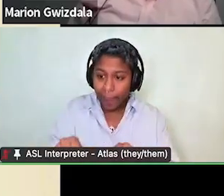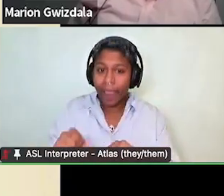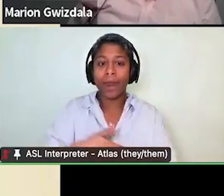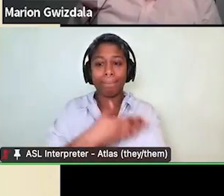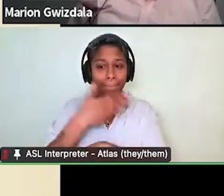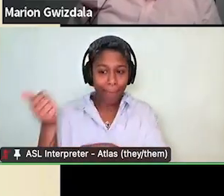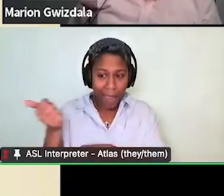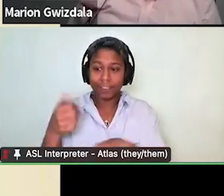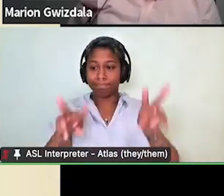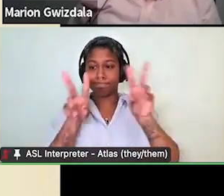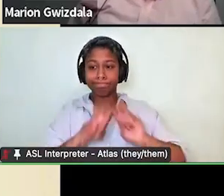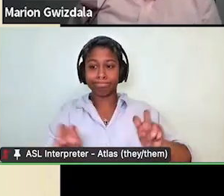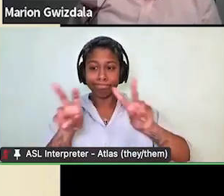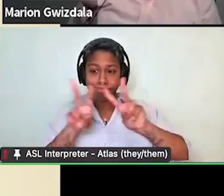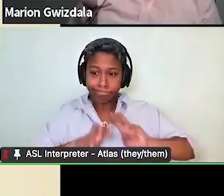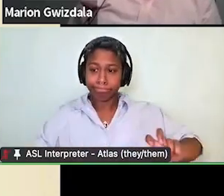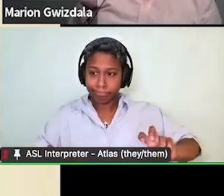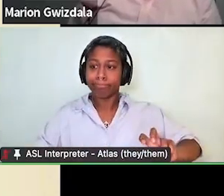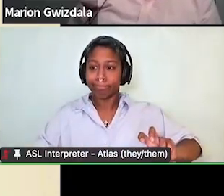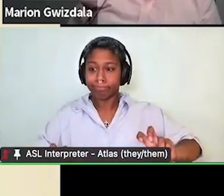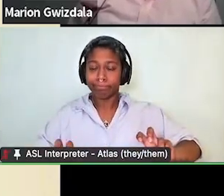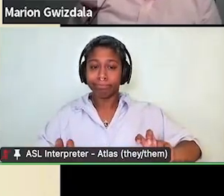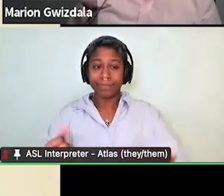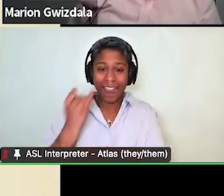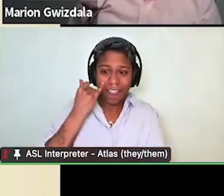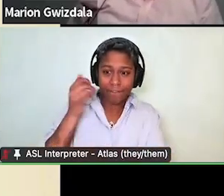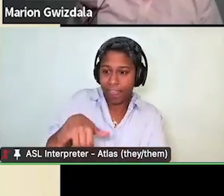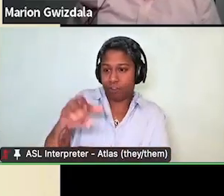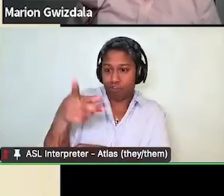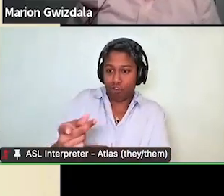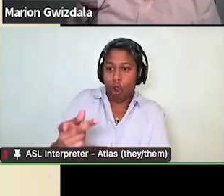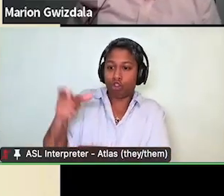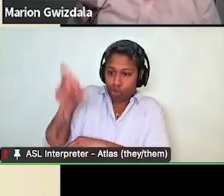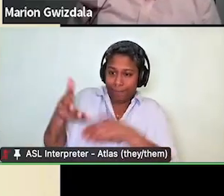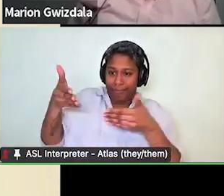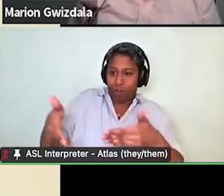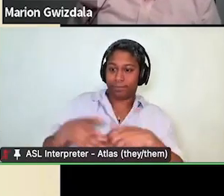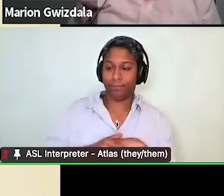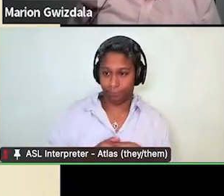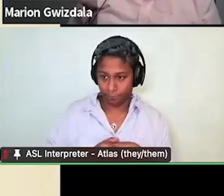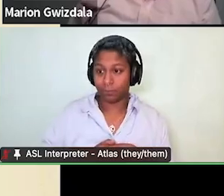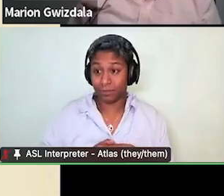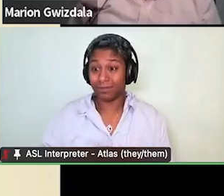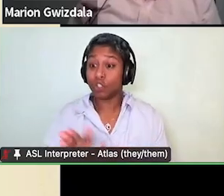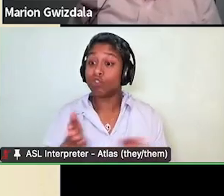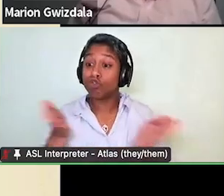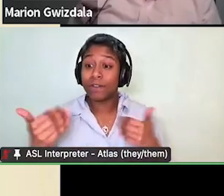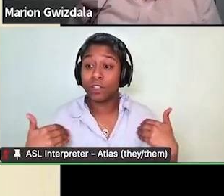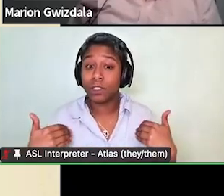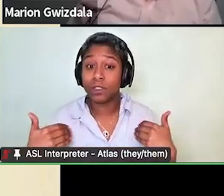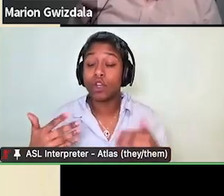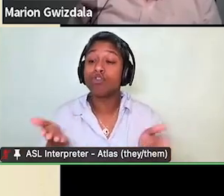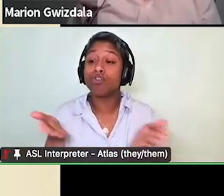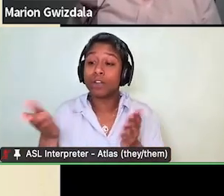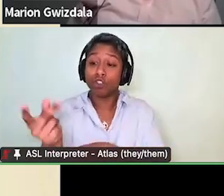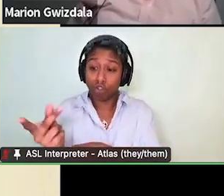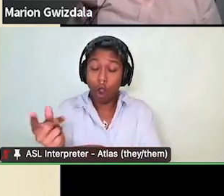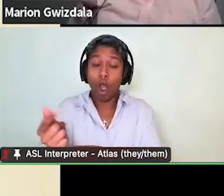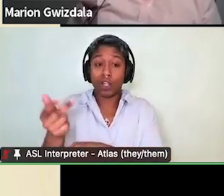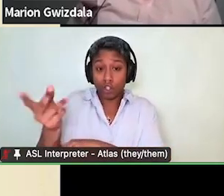the presence of a service dog. So because a service dog is a dog individually trained to do work for a person with a